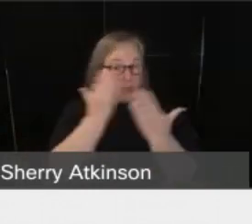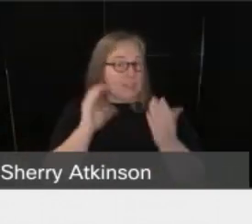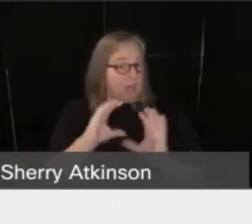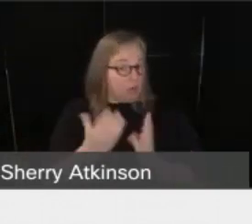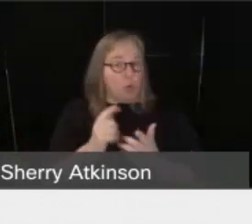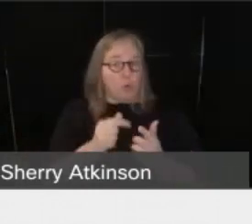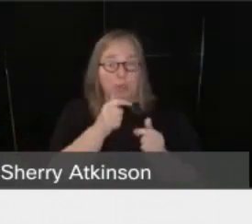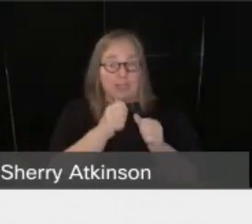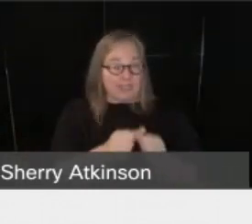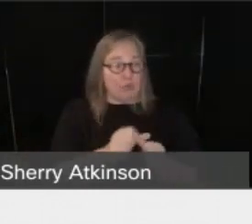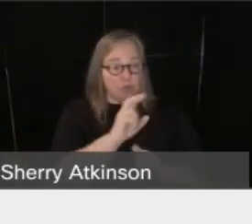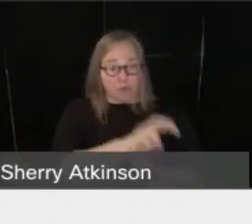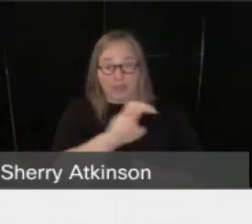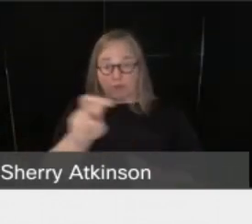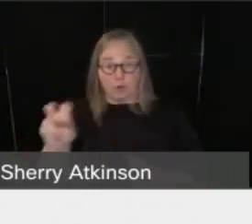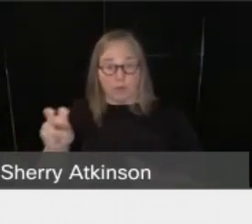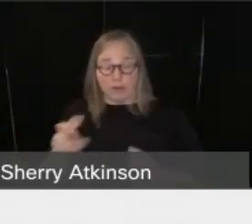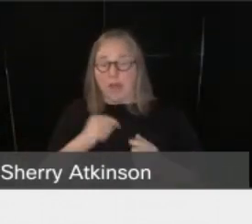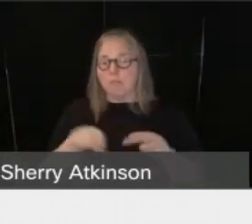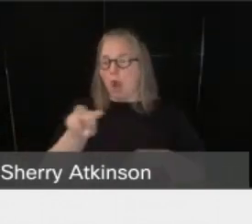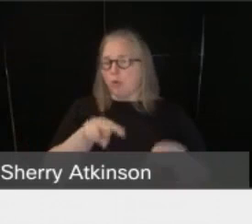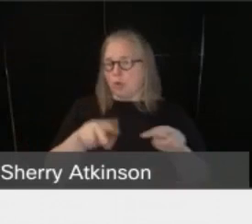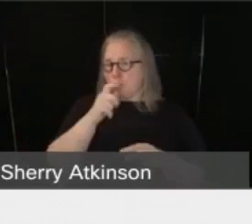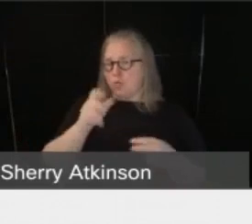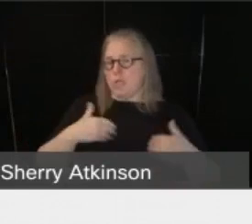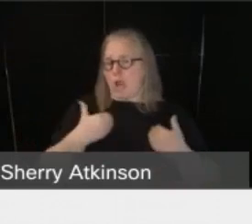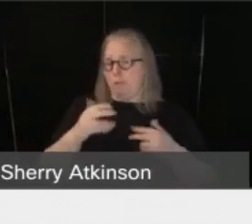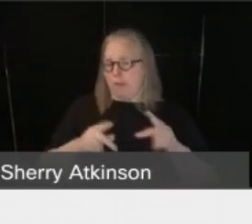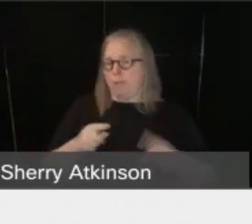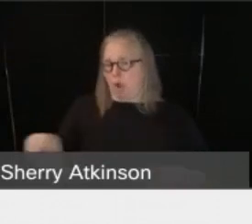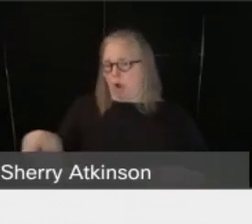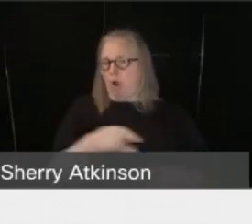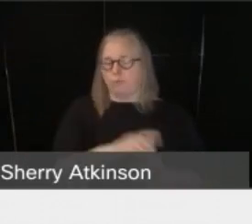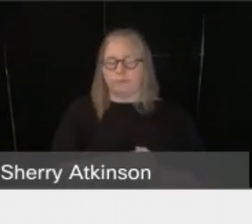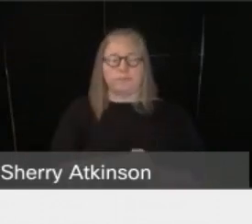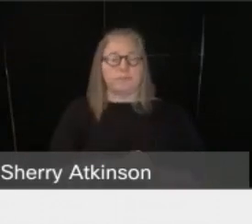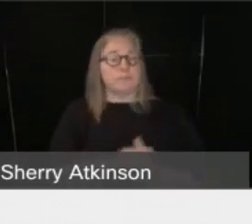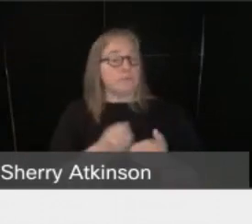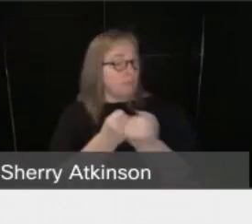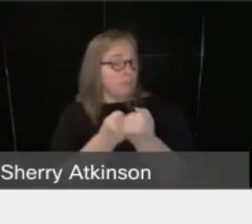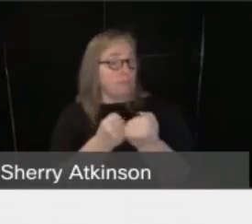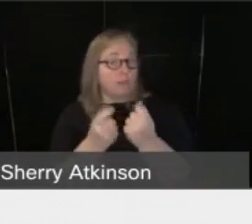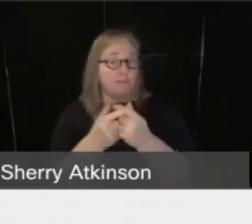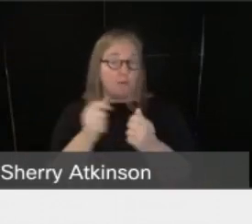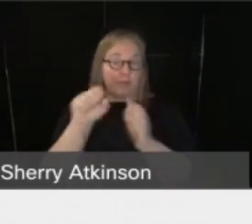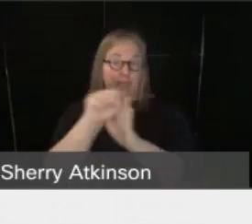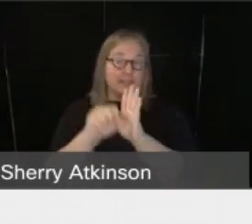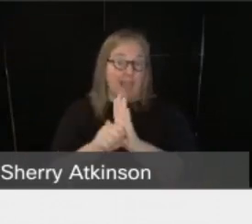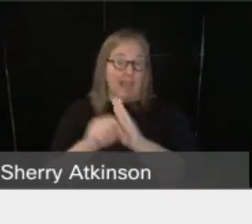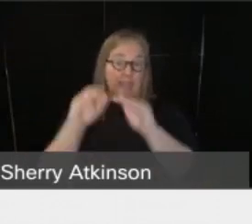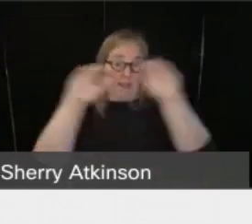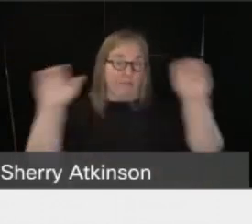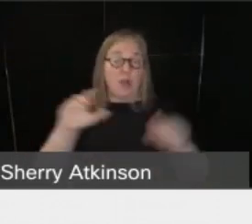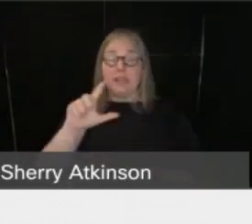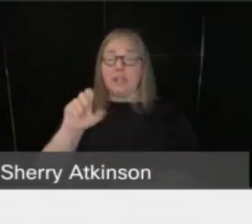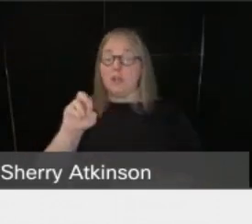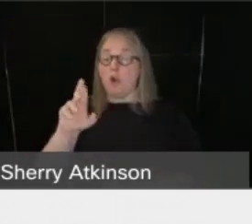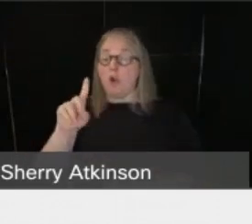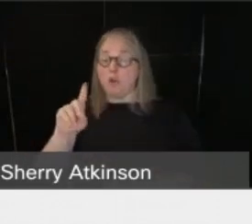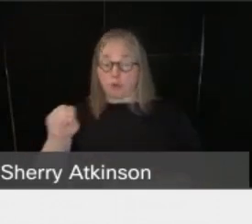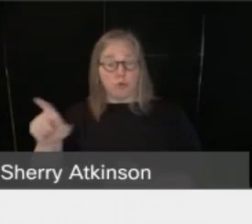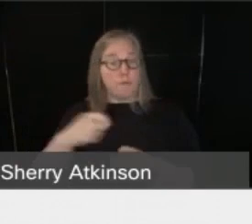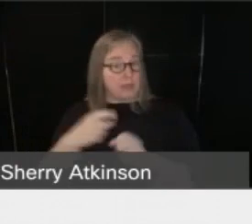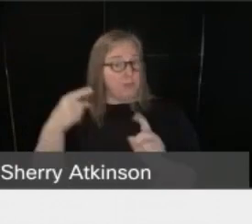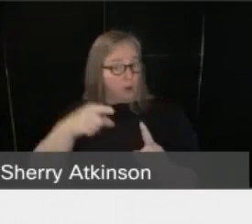transfer around, and monitoring who those young people are. The advocacy at the state level, Leonardo, you made the point, which is extremely